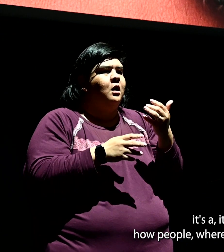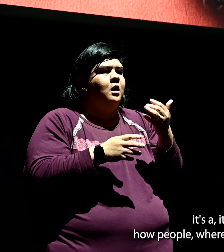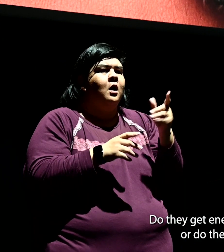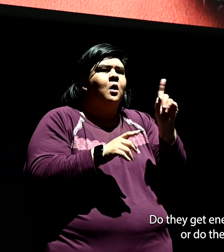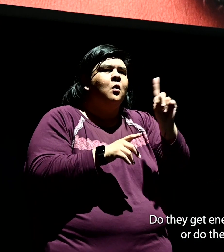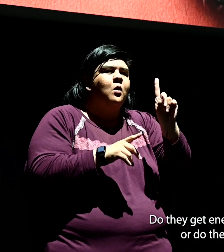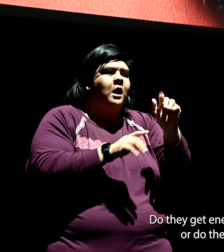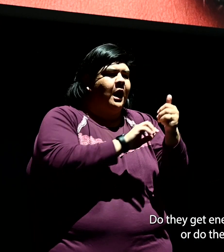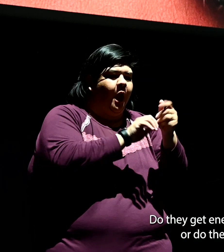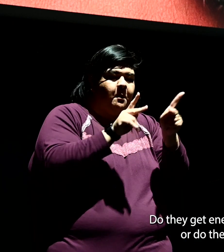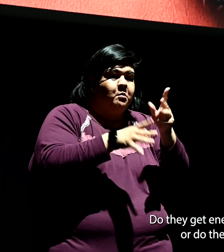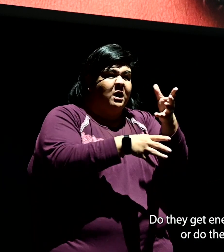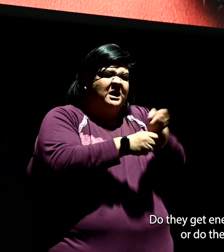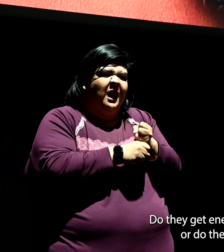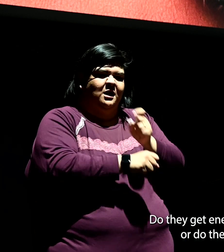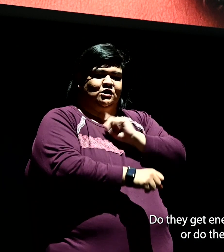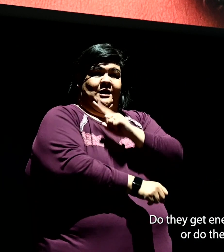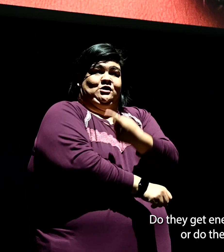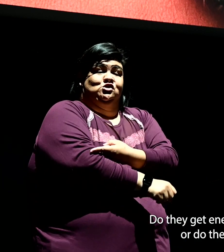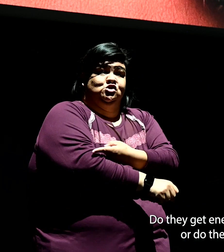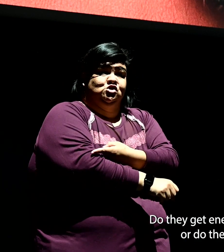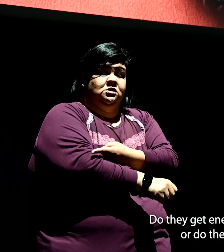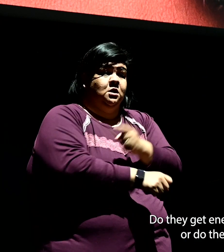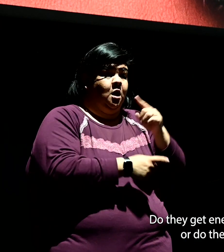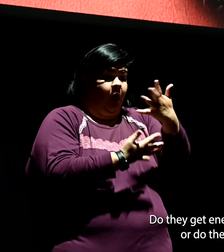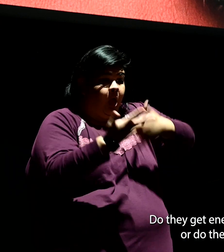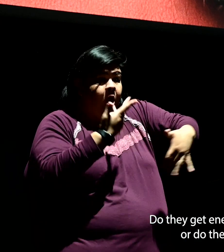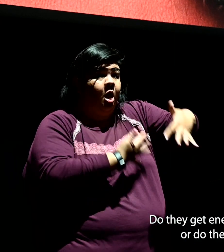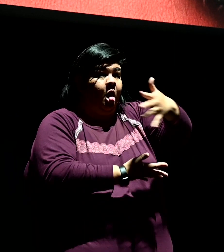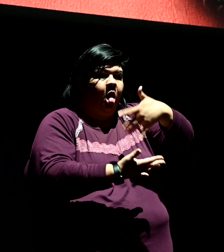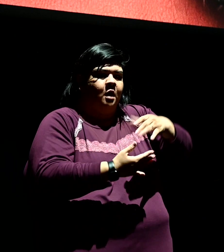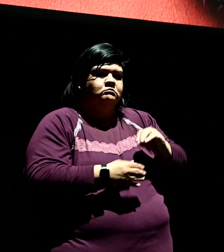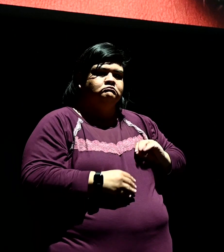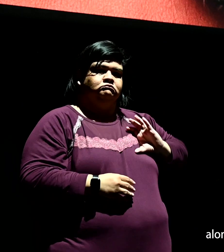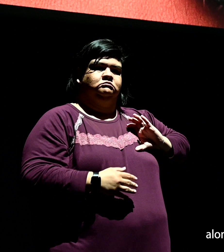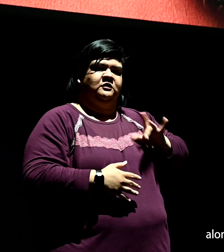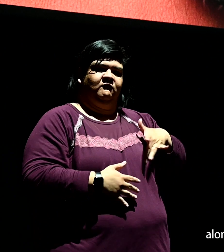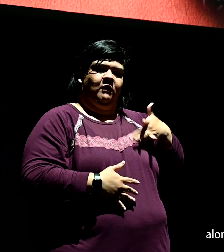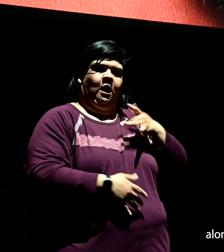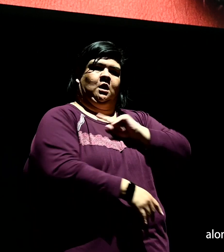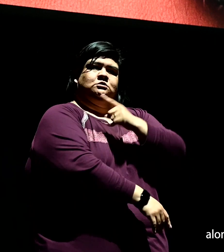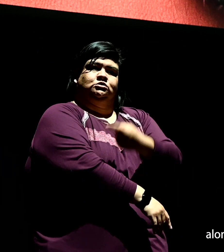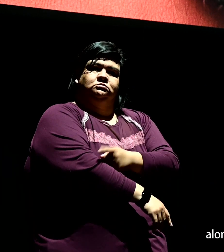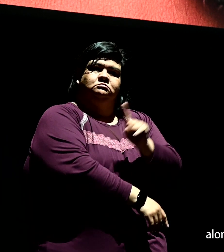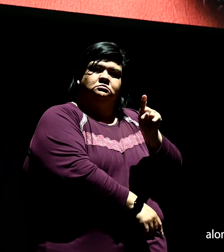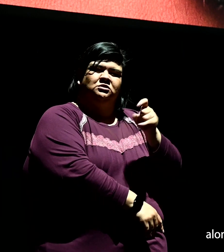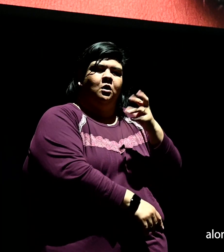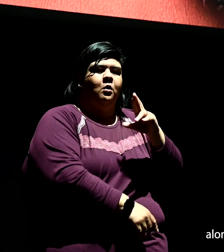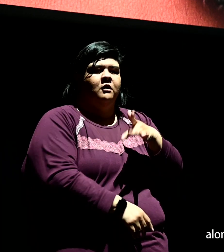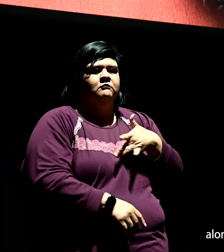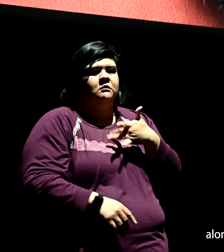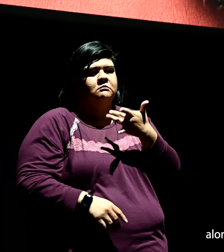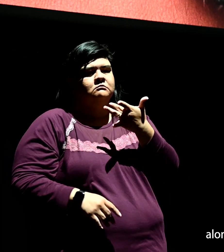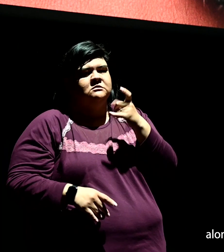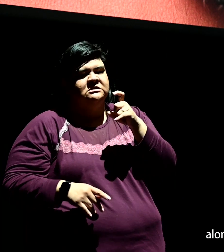get their energy. Do they get energy around people, or do they get energy alone? And